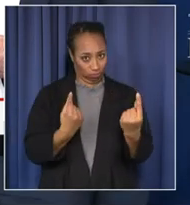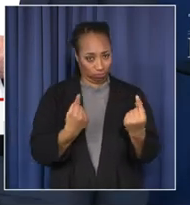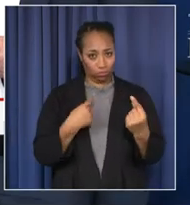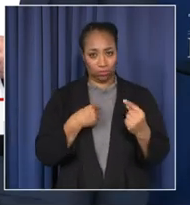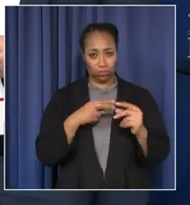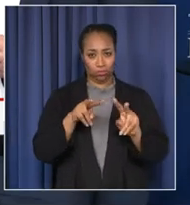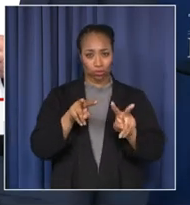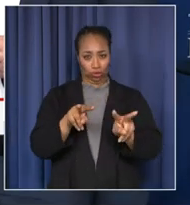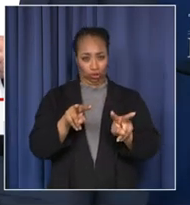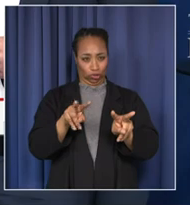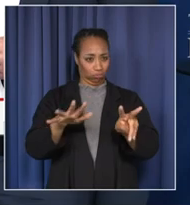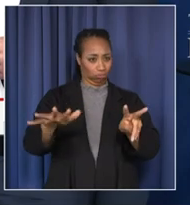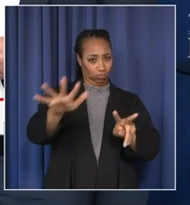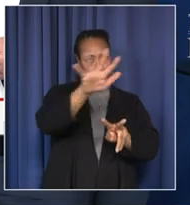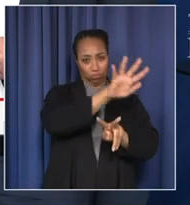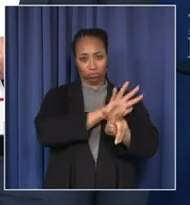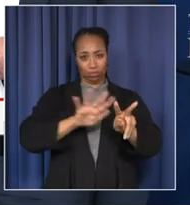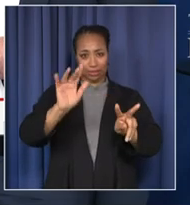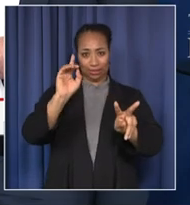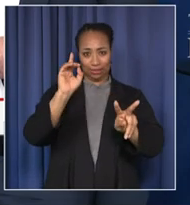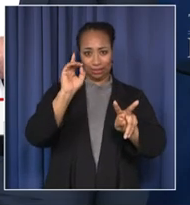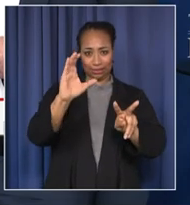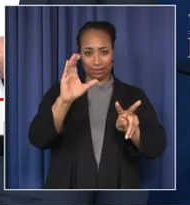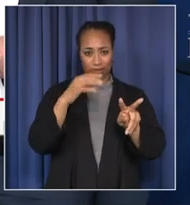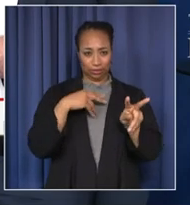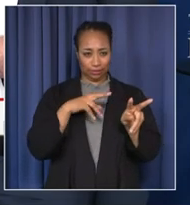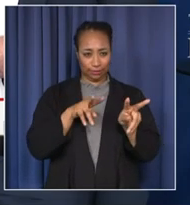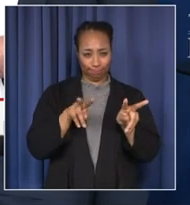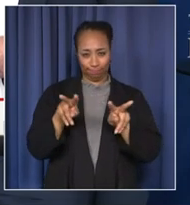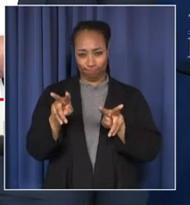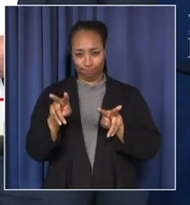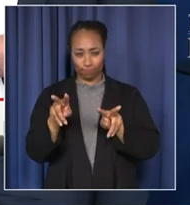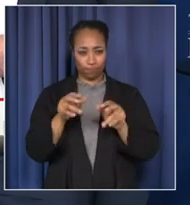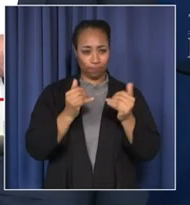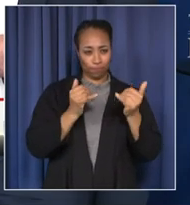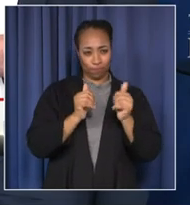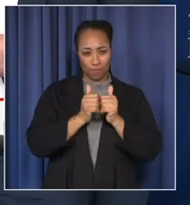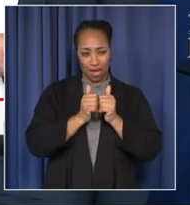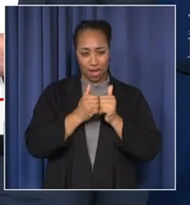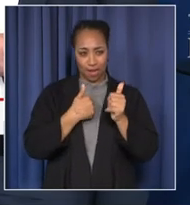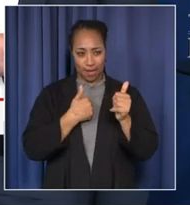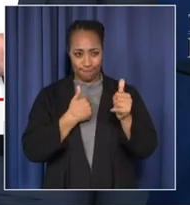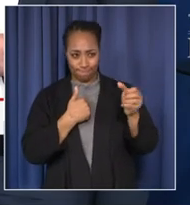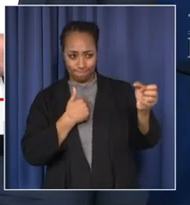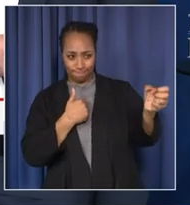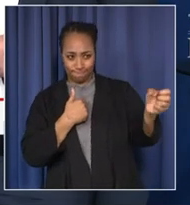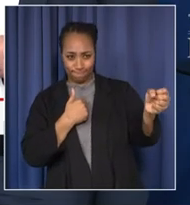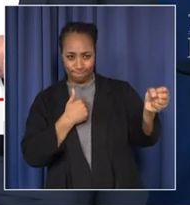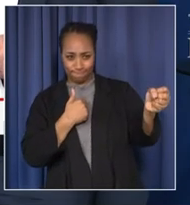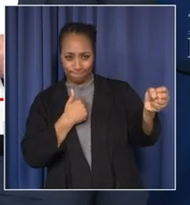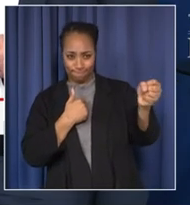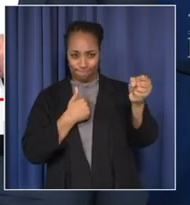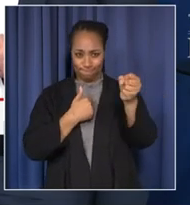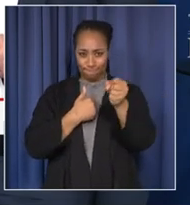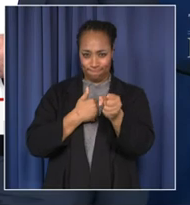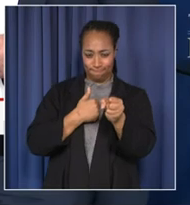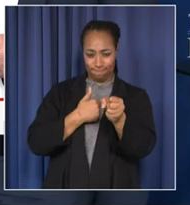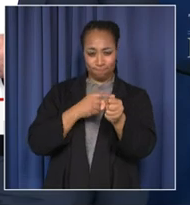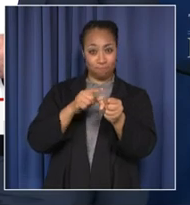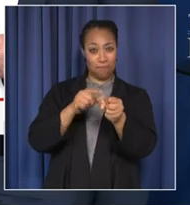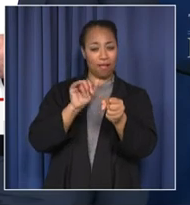That is almost like dormitory housing, but it's shelter housing, but it is that step